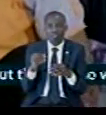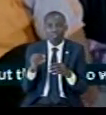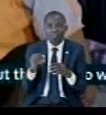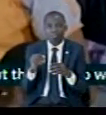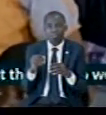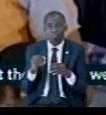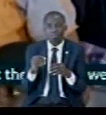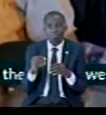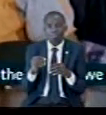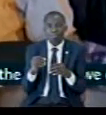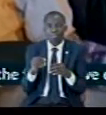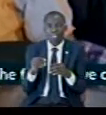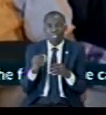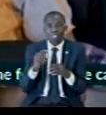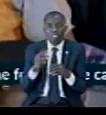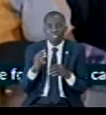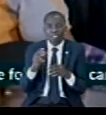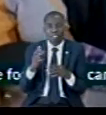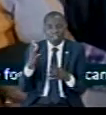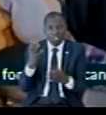the information.